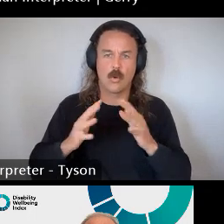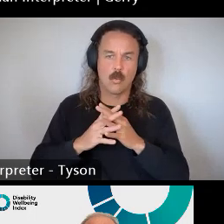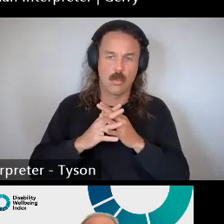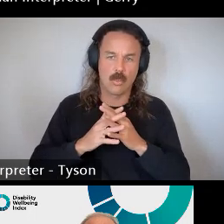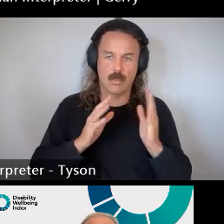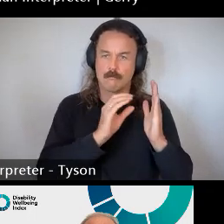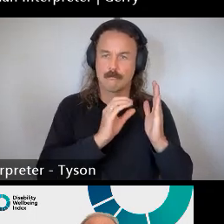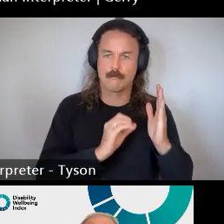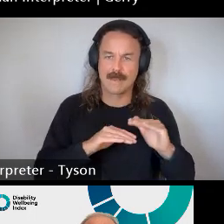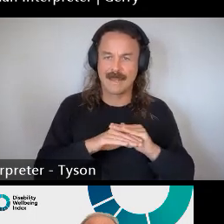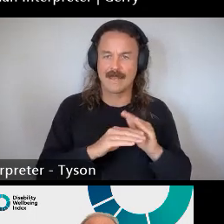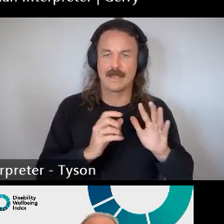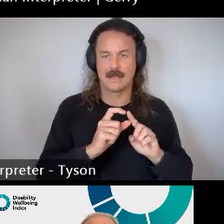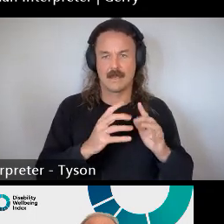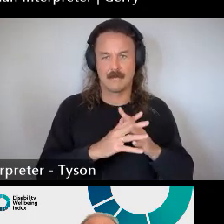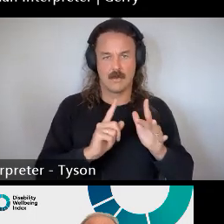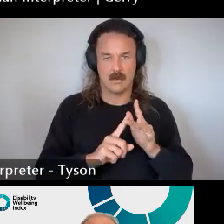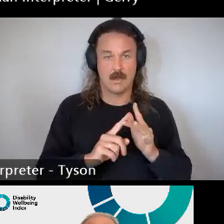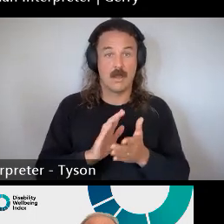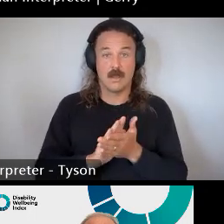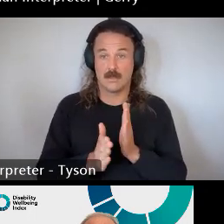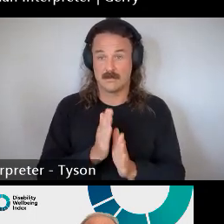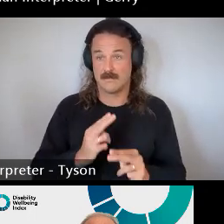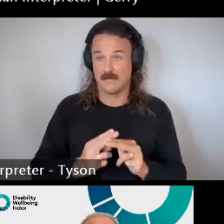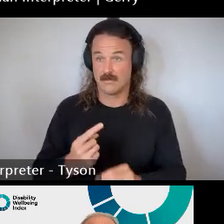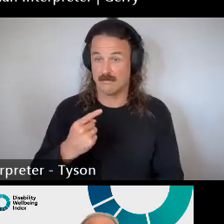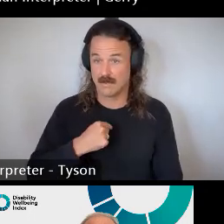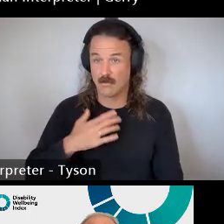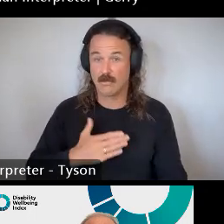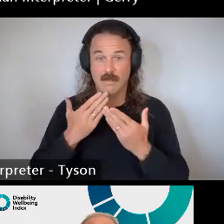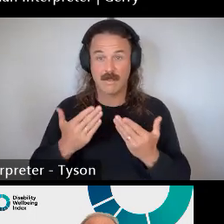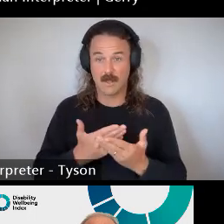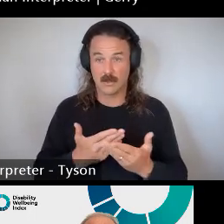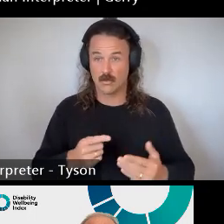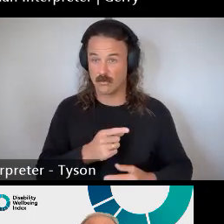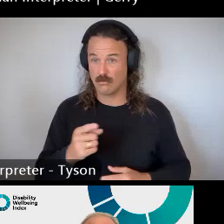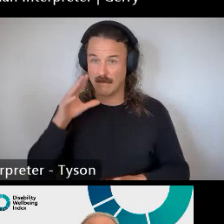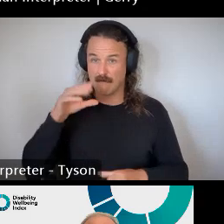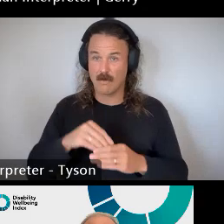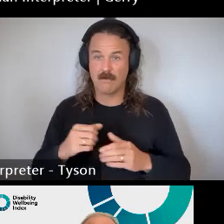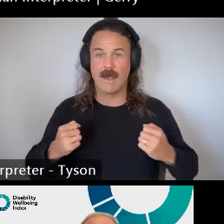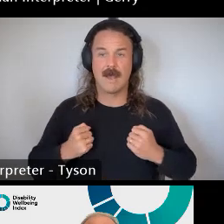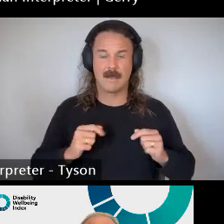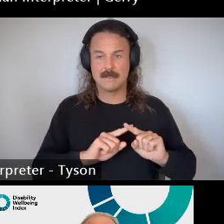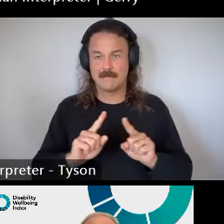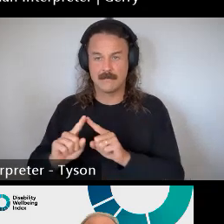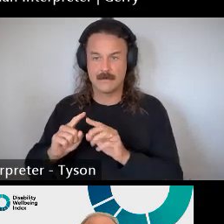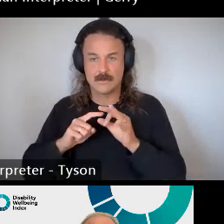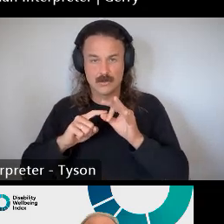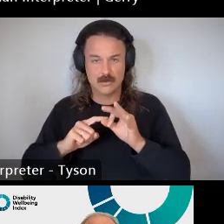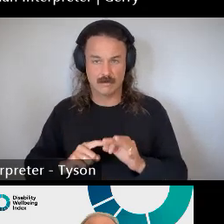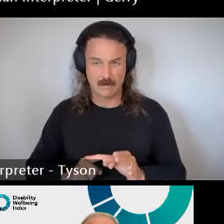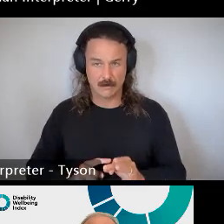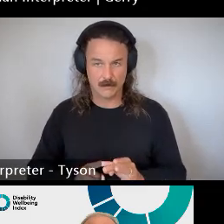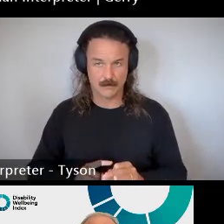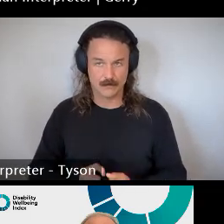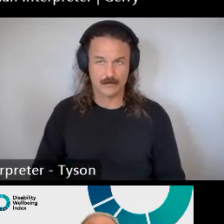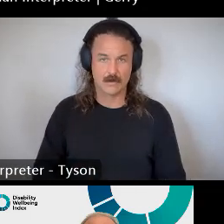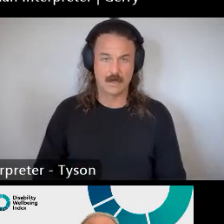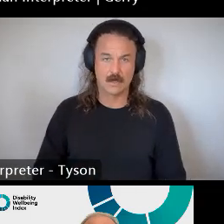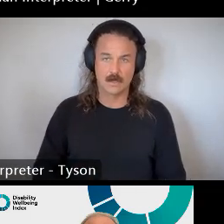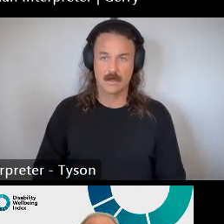thank everyone again who contributing to our different surveys, this voluntary survey. So really thanks